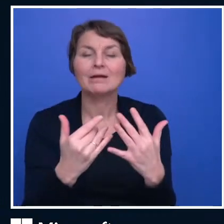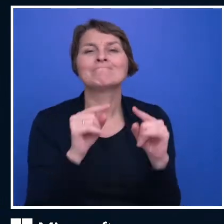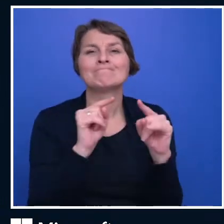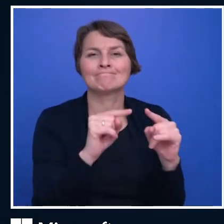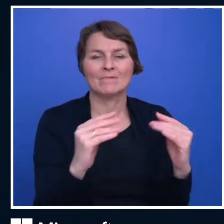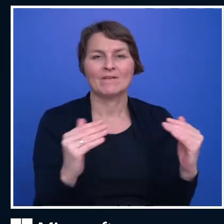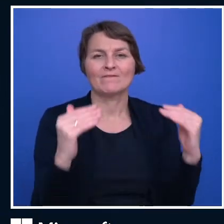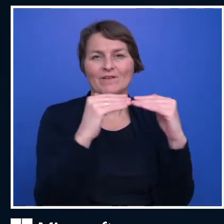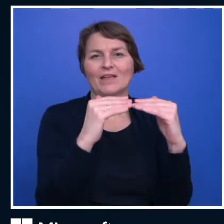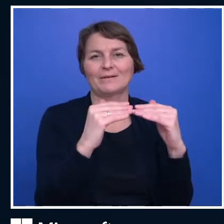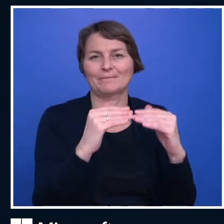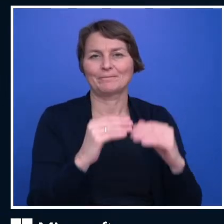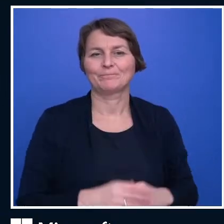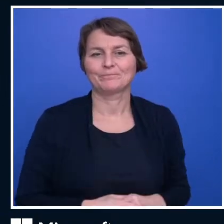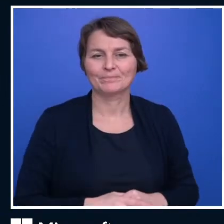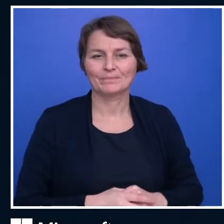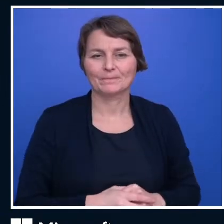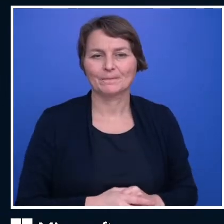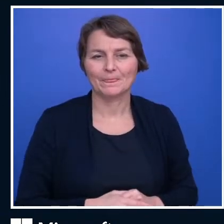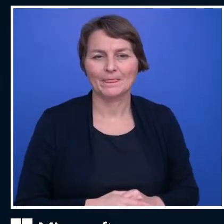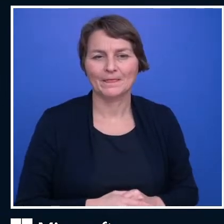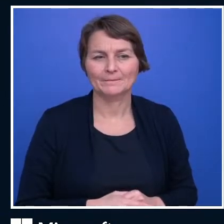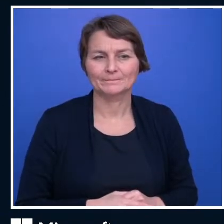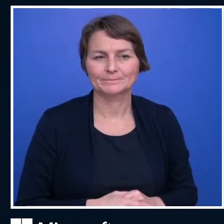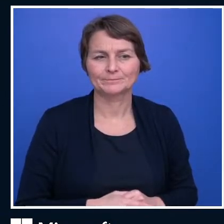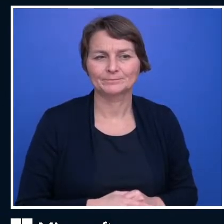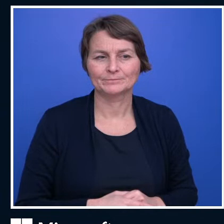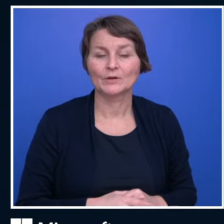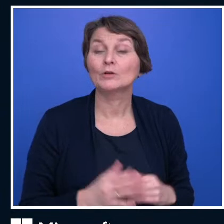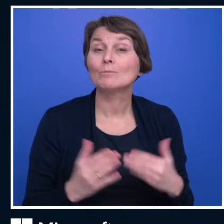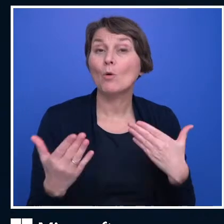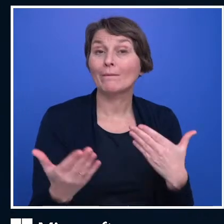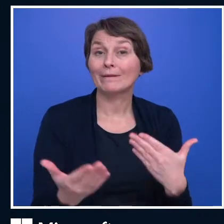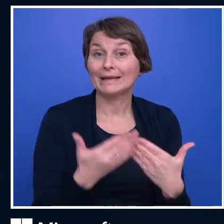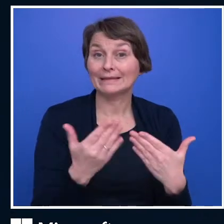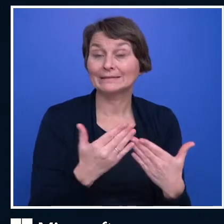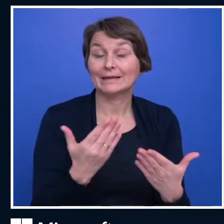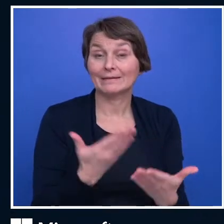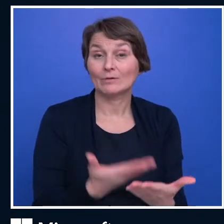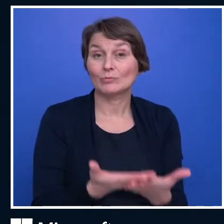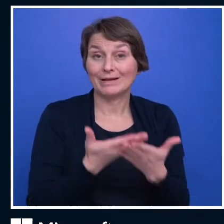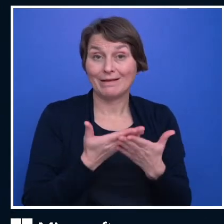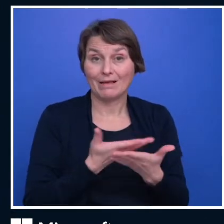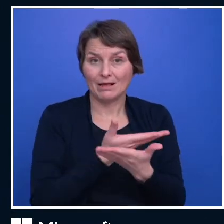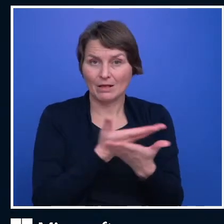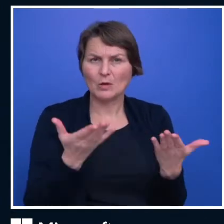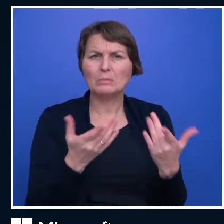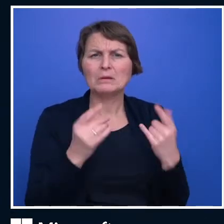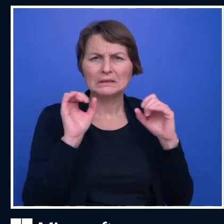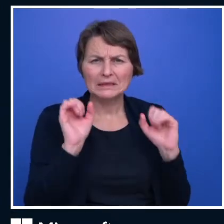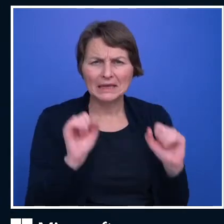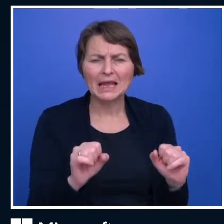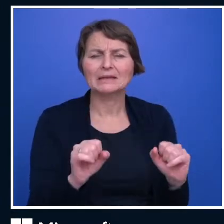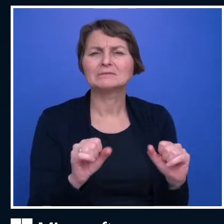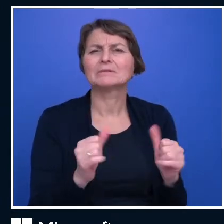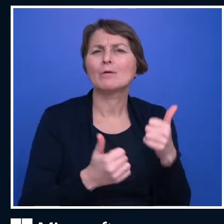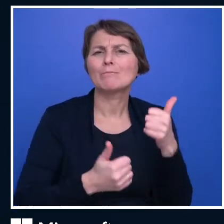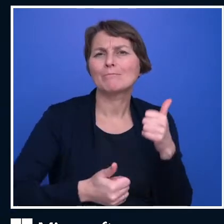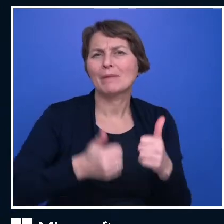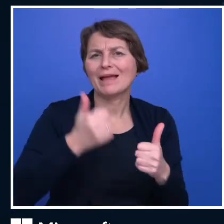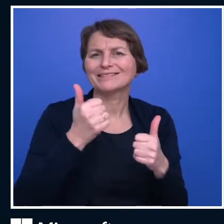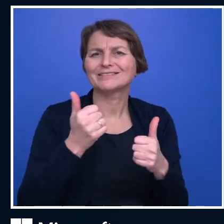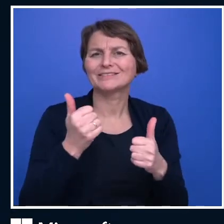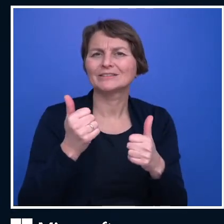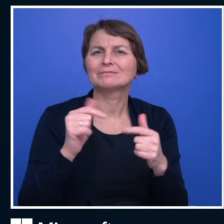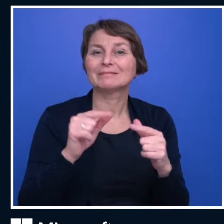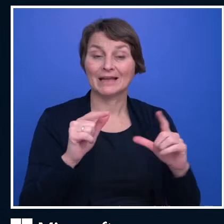makes the whole process a lot more easier, allows you to build shareable dashboards very